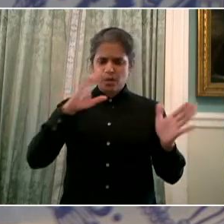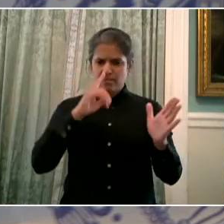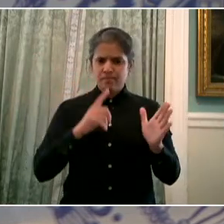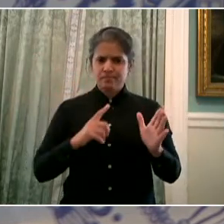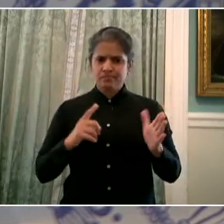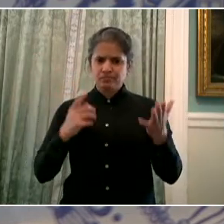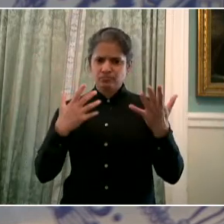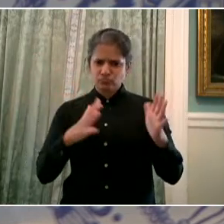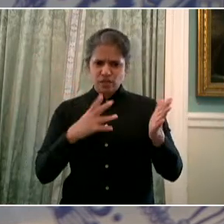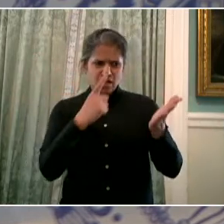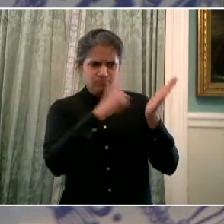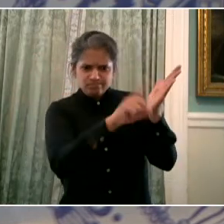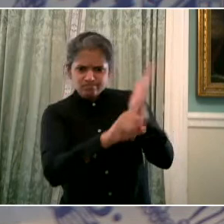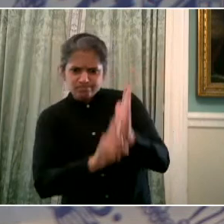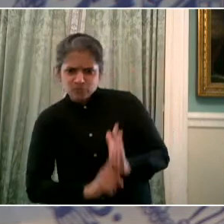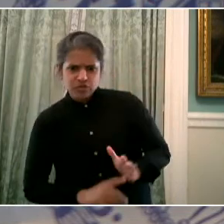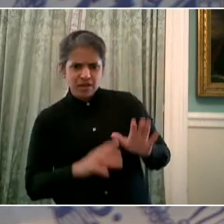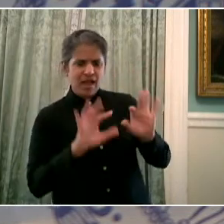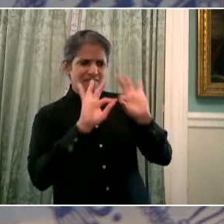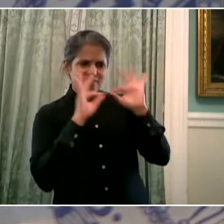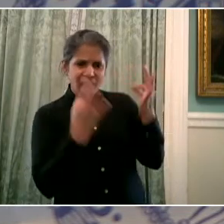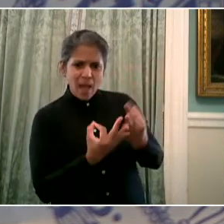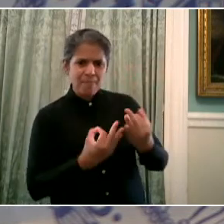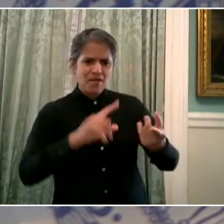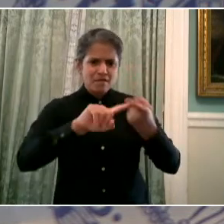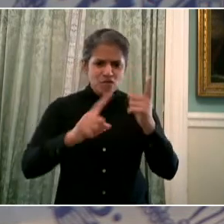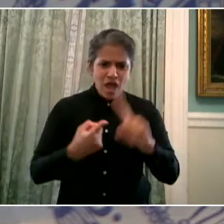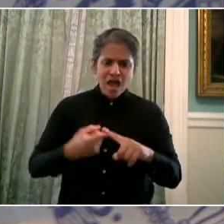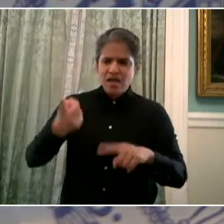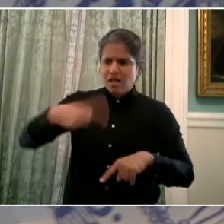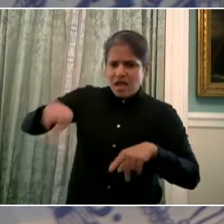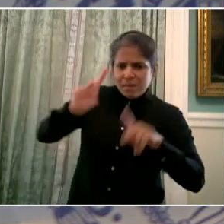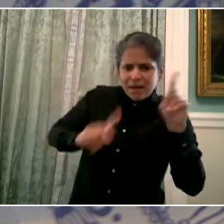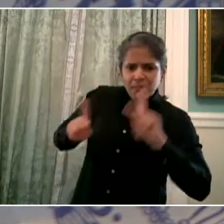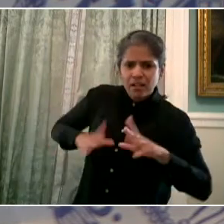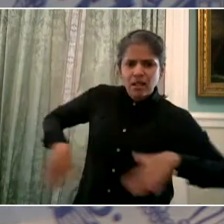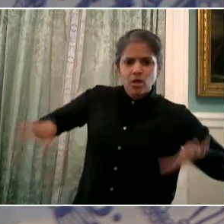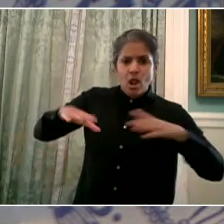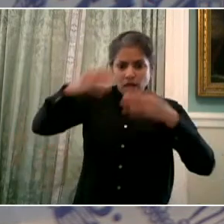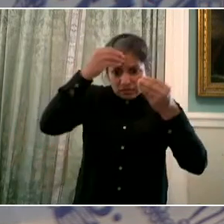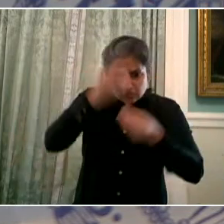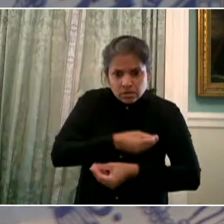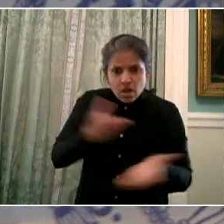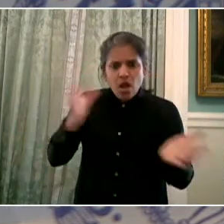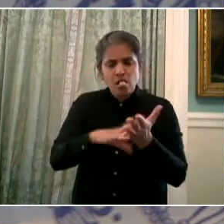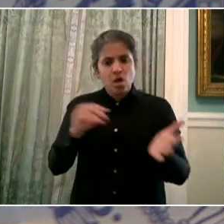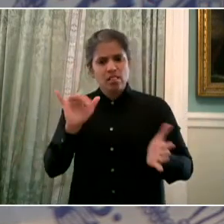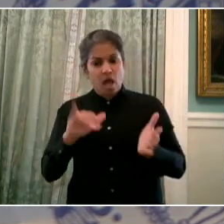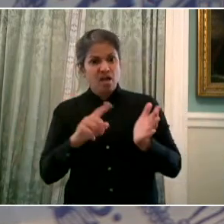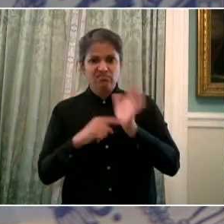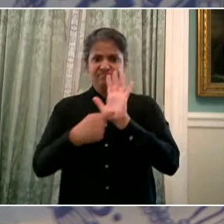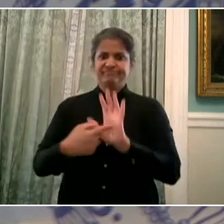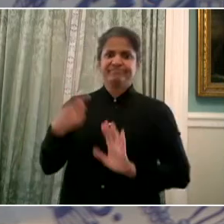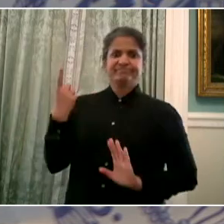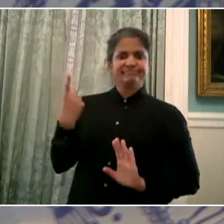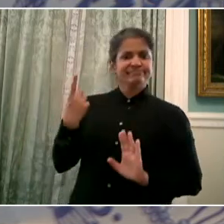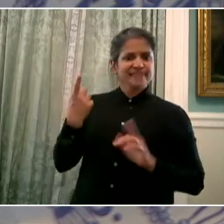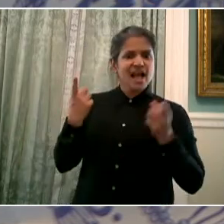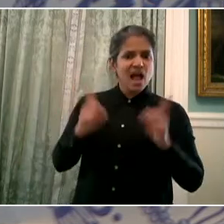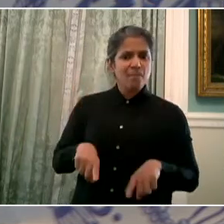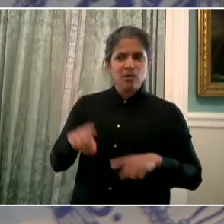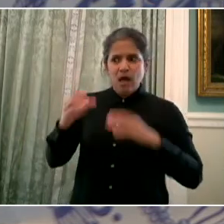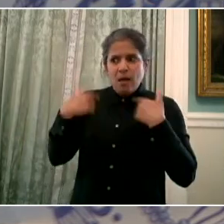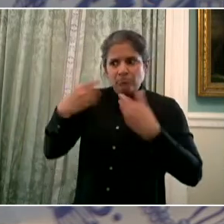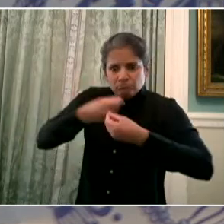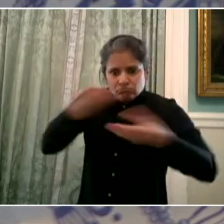all right. We can combat this if we combat it together, and if we do not work together, then that road is going to be a very, very steep uphill. And I'd just like